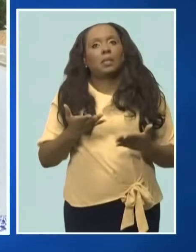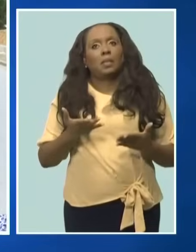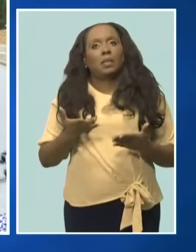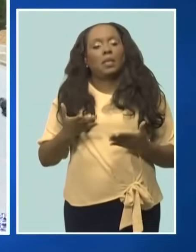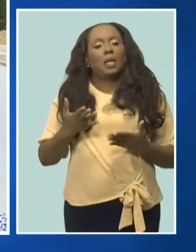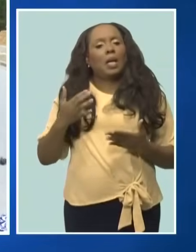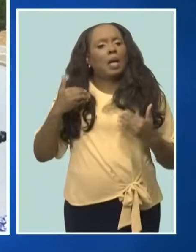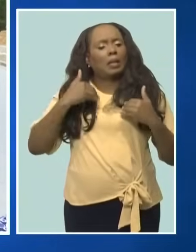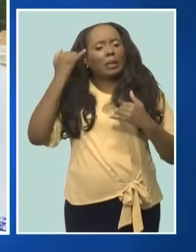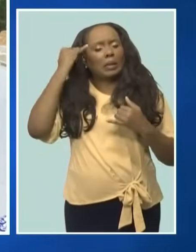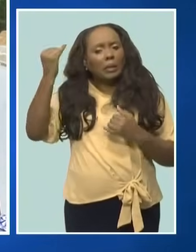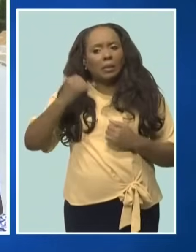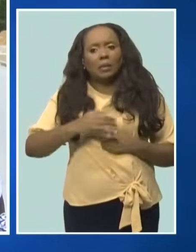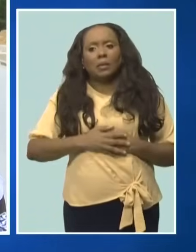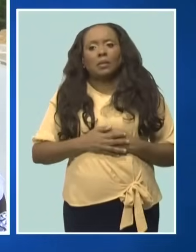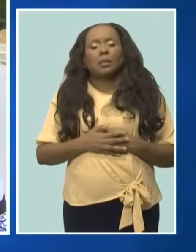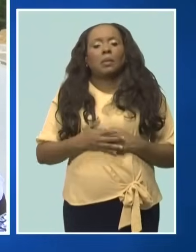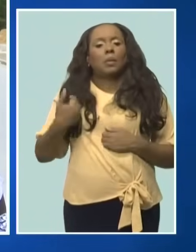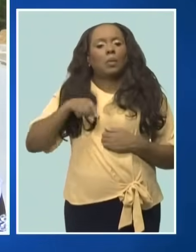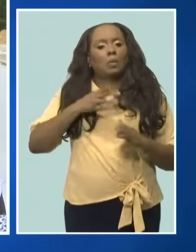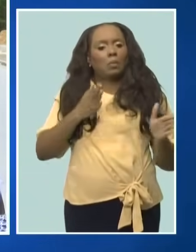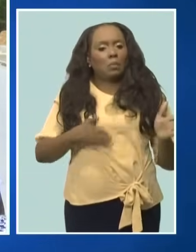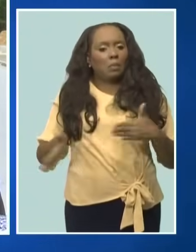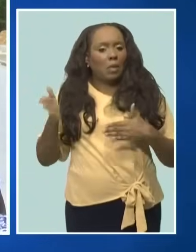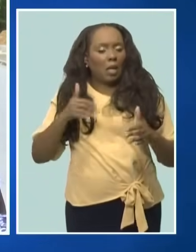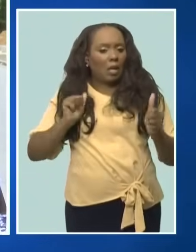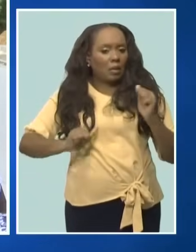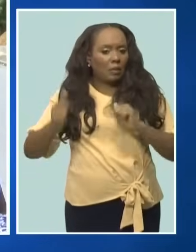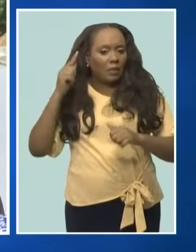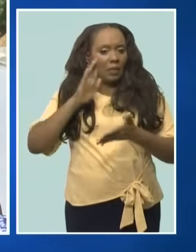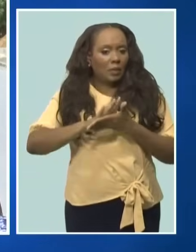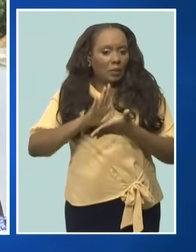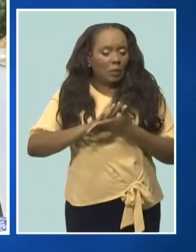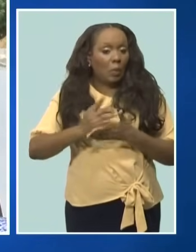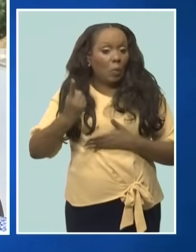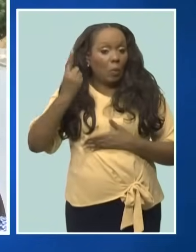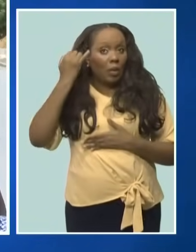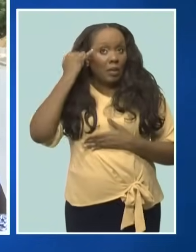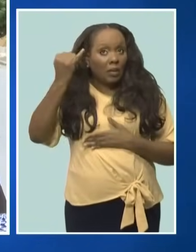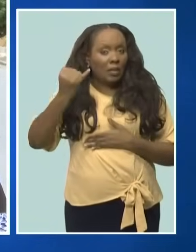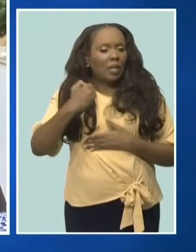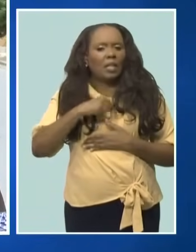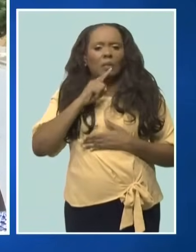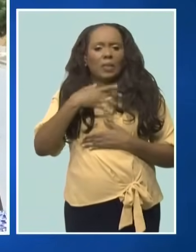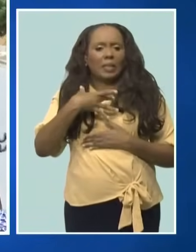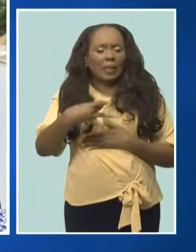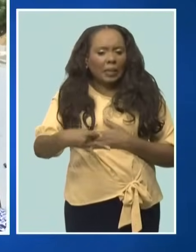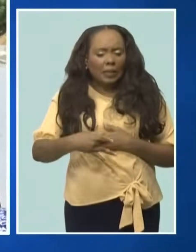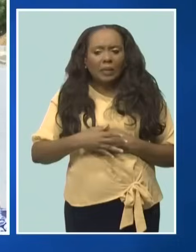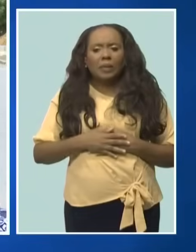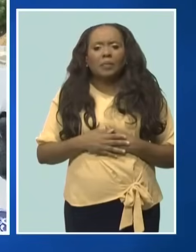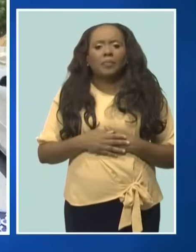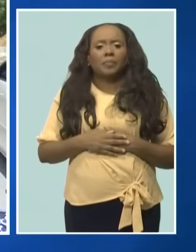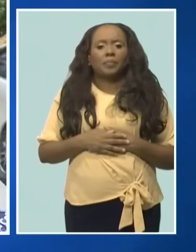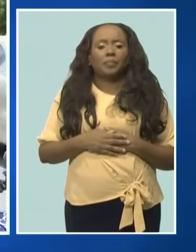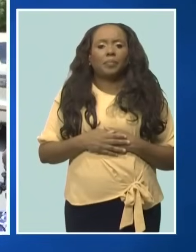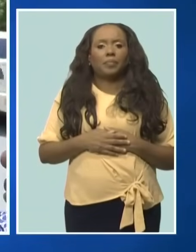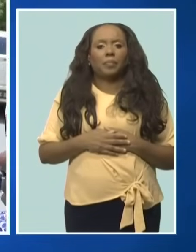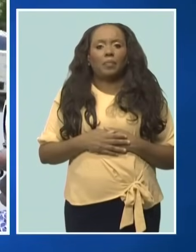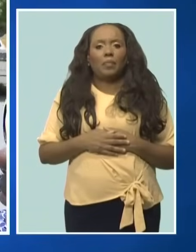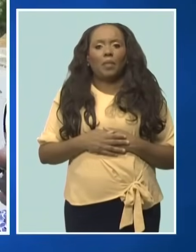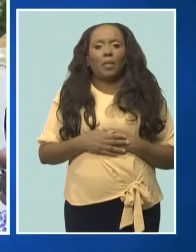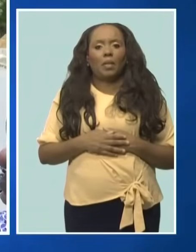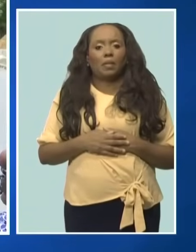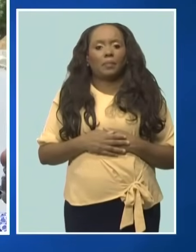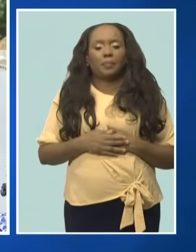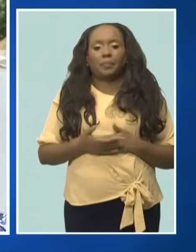few activities for the school, and this was one of the ideas they had, and I liked it because given the amount of violence